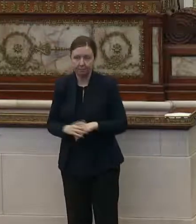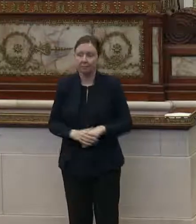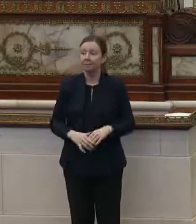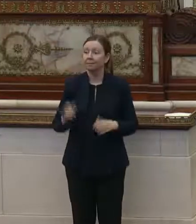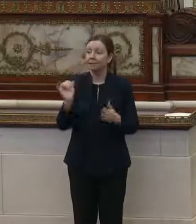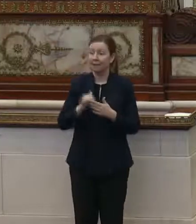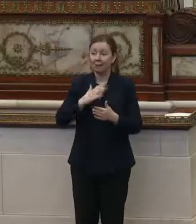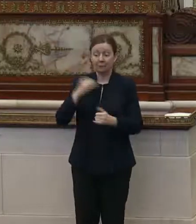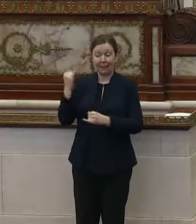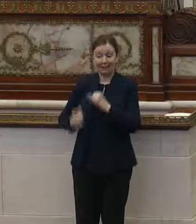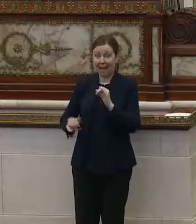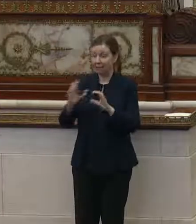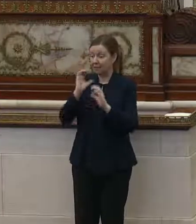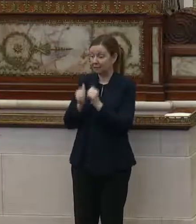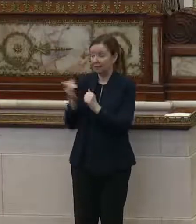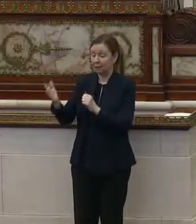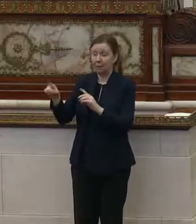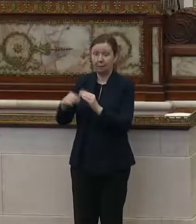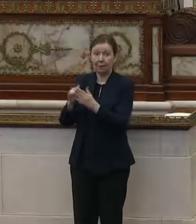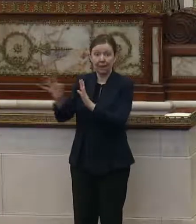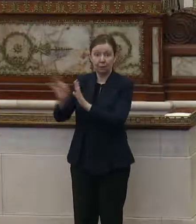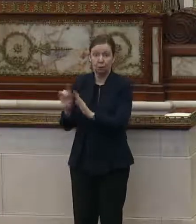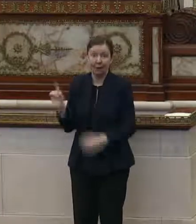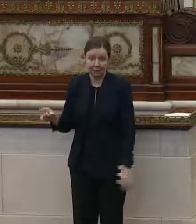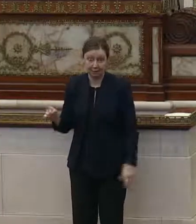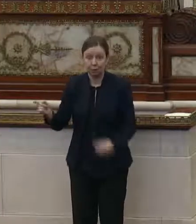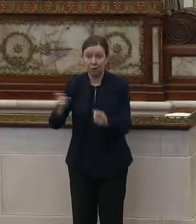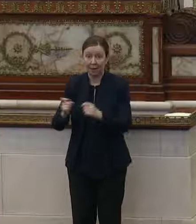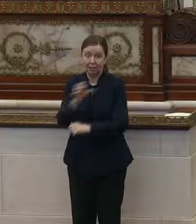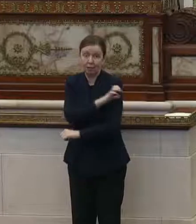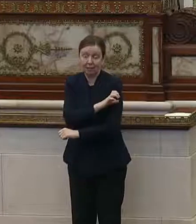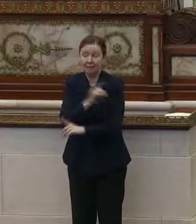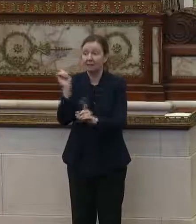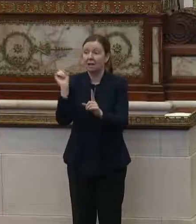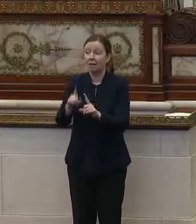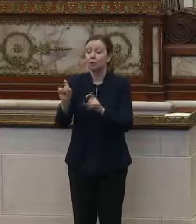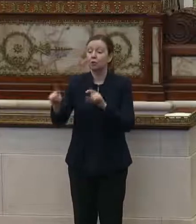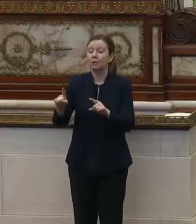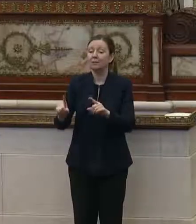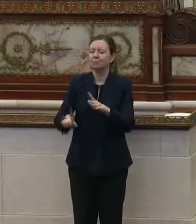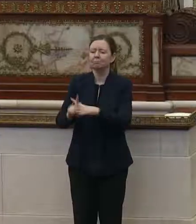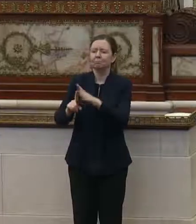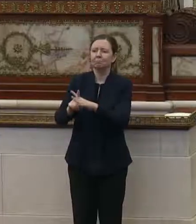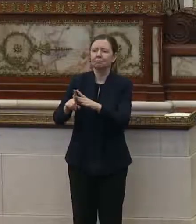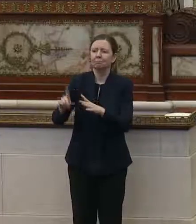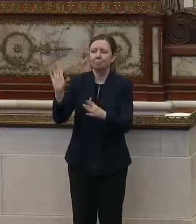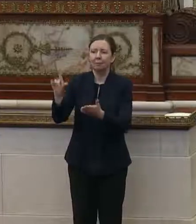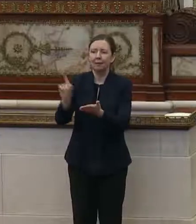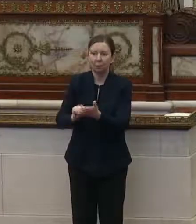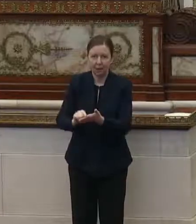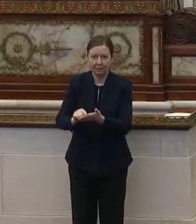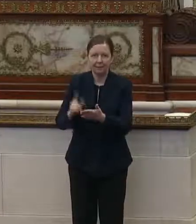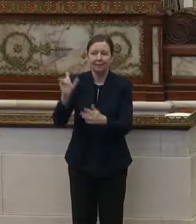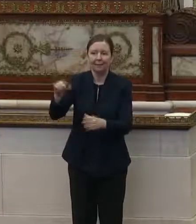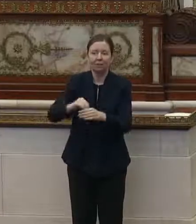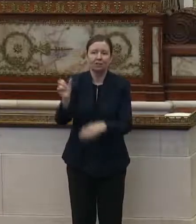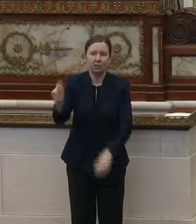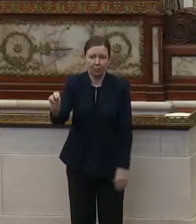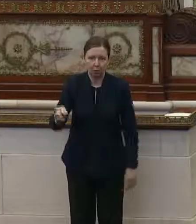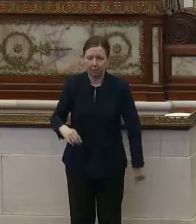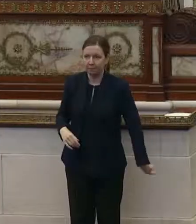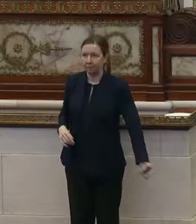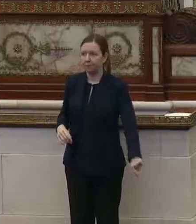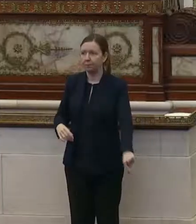was my last conversation with them about the choice of PFC to manage these clinics until questions started being raised by the press later in January. So who